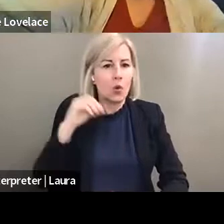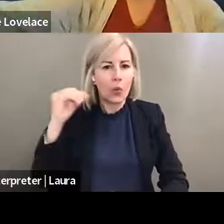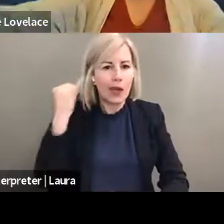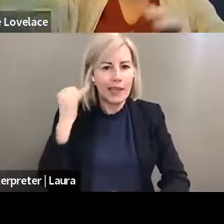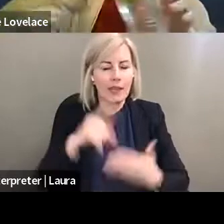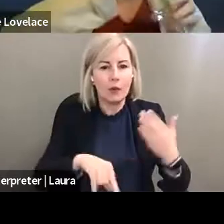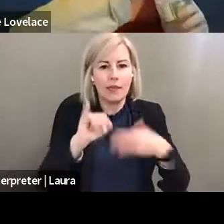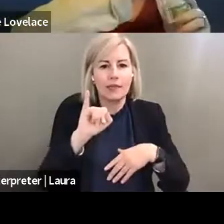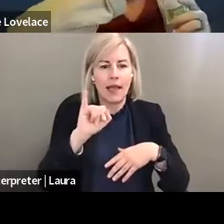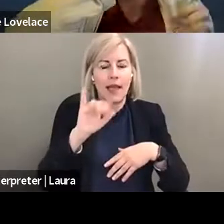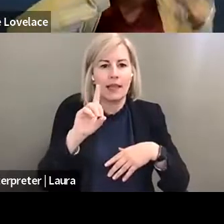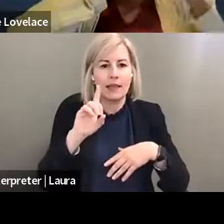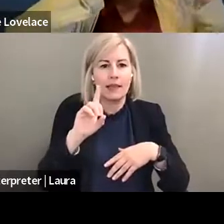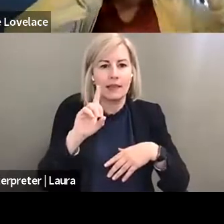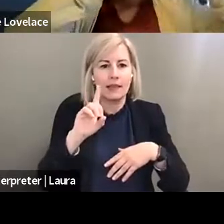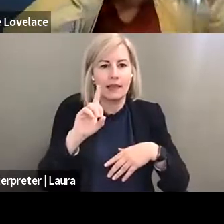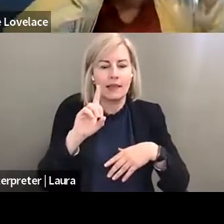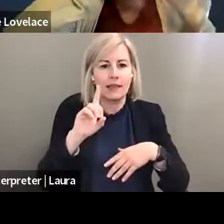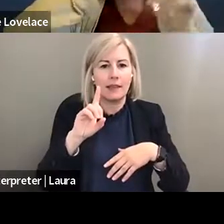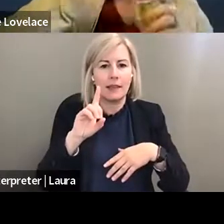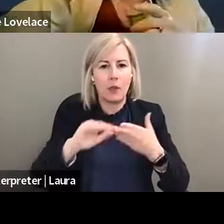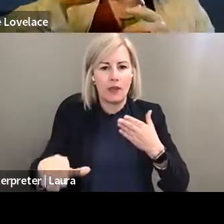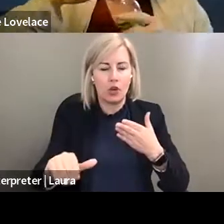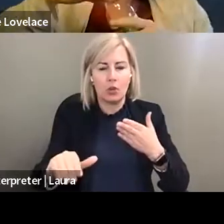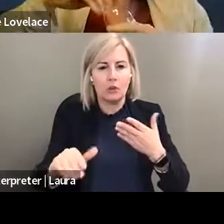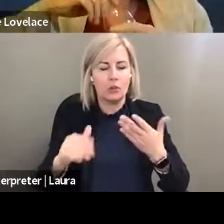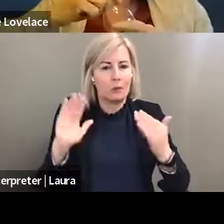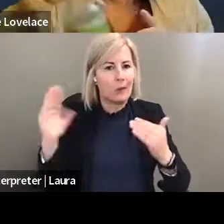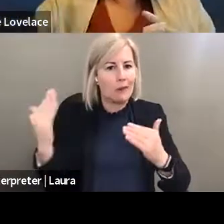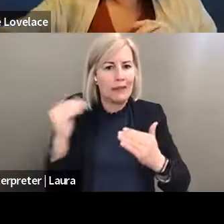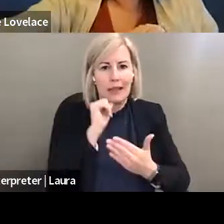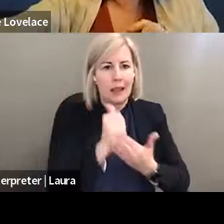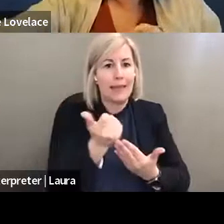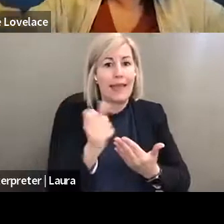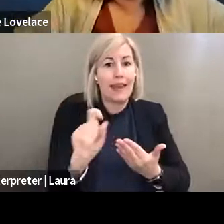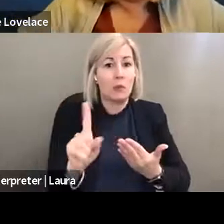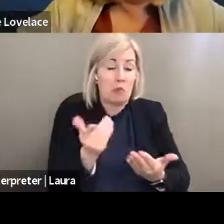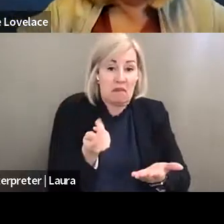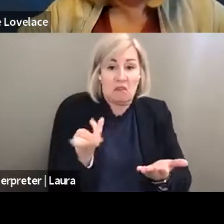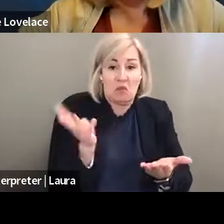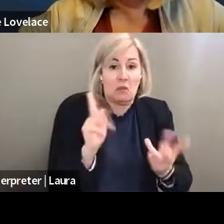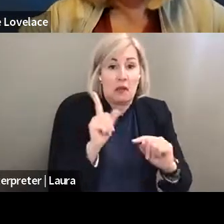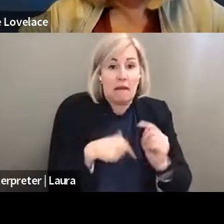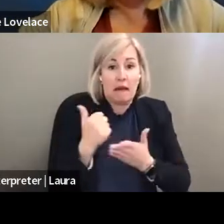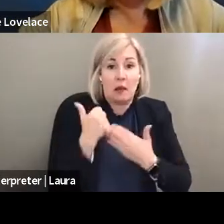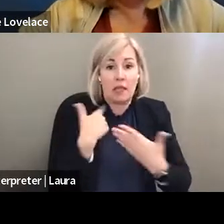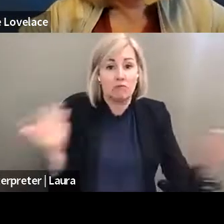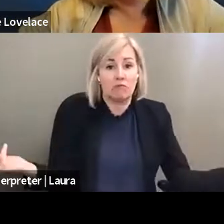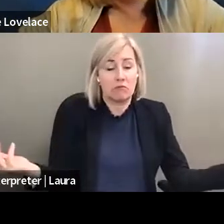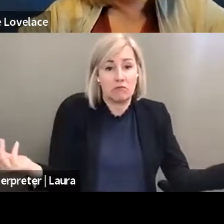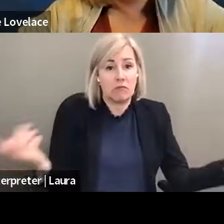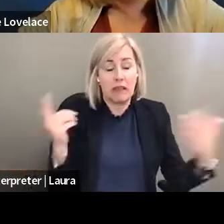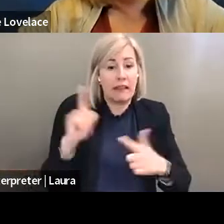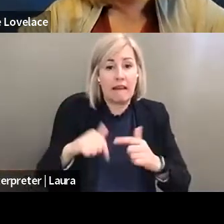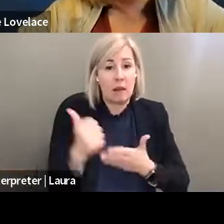ID waiver is, apparently, which right now it's helping nobody. I mean, maybe very few people, but it can't help me. It can't help me get back to